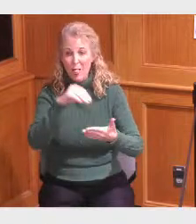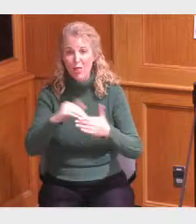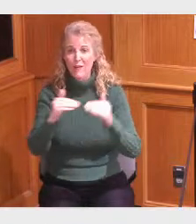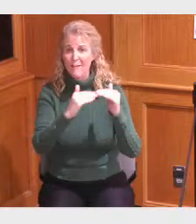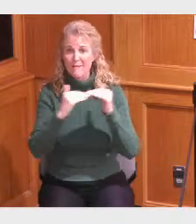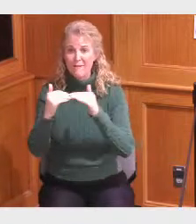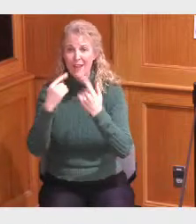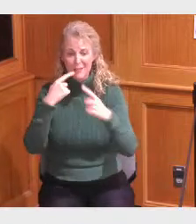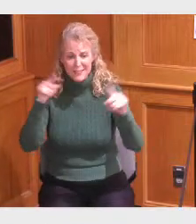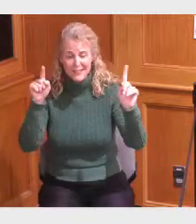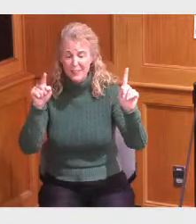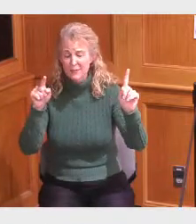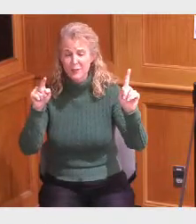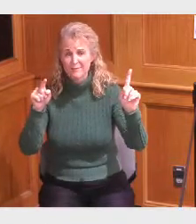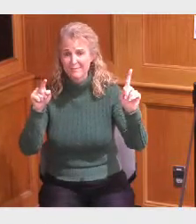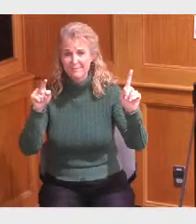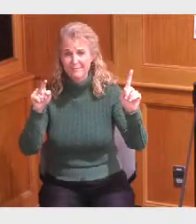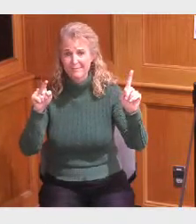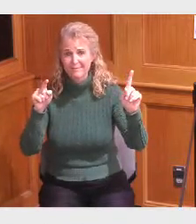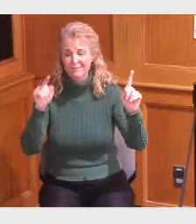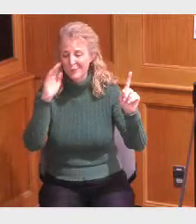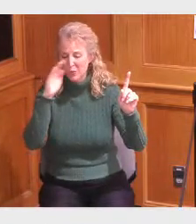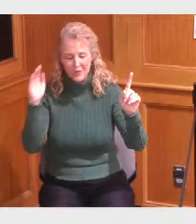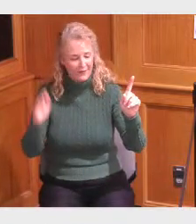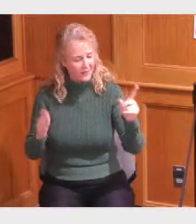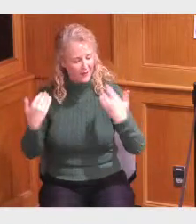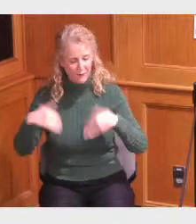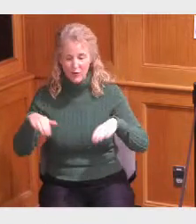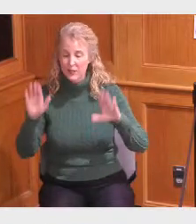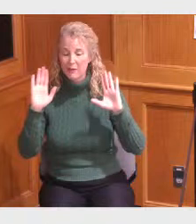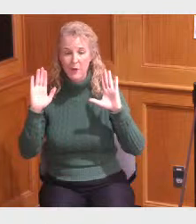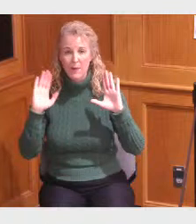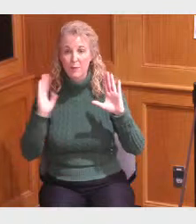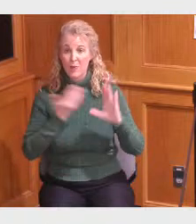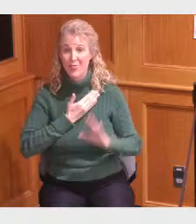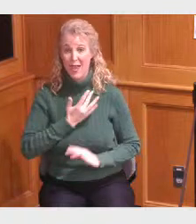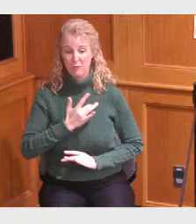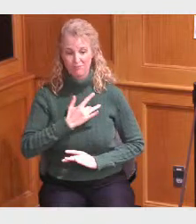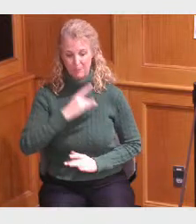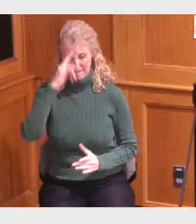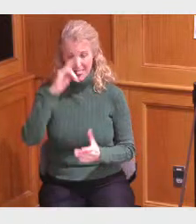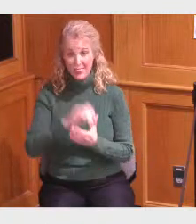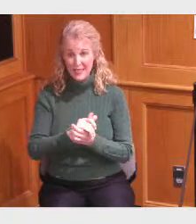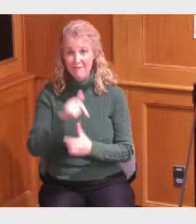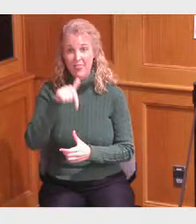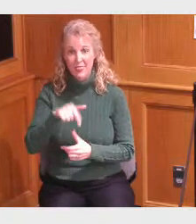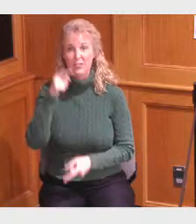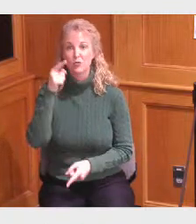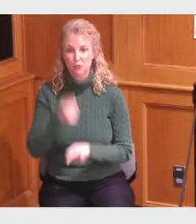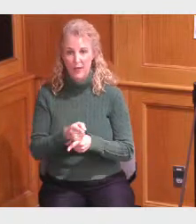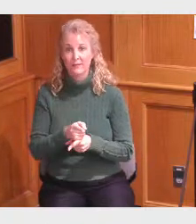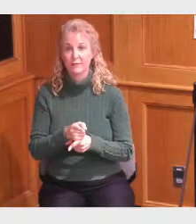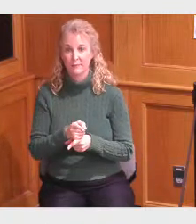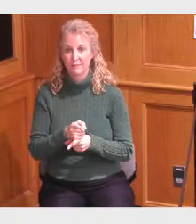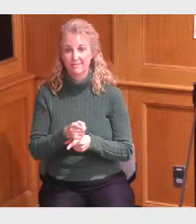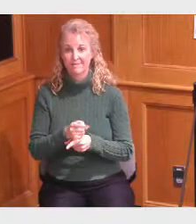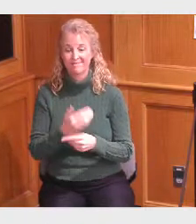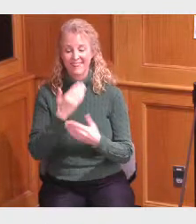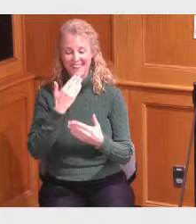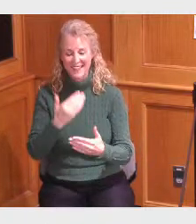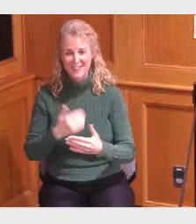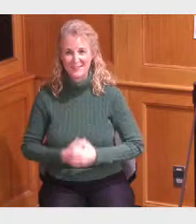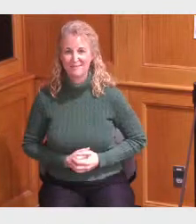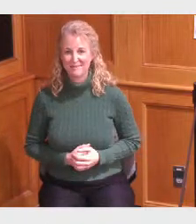and effectively, and will never waver in our conviction that we are doing the right thing. Thank you. Thank you,